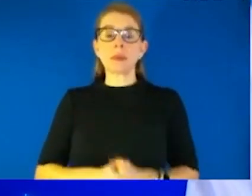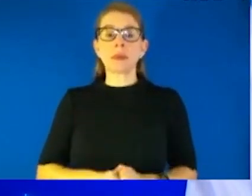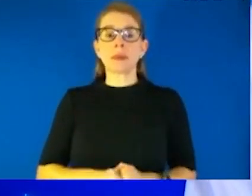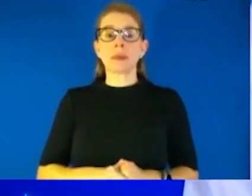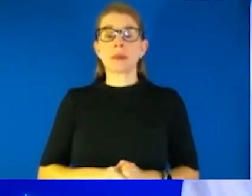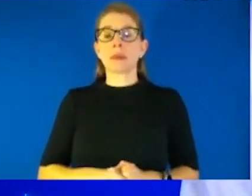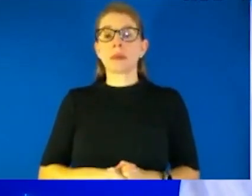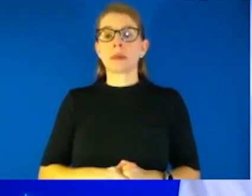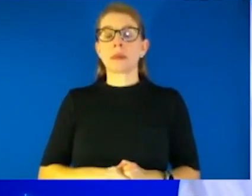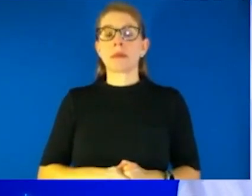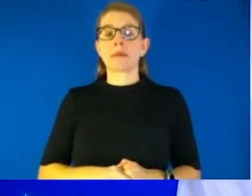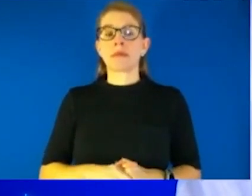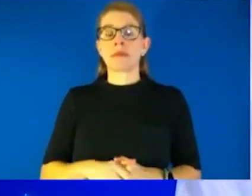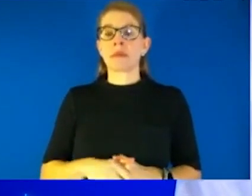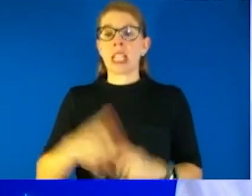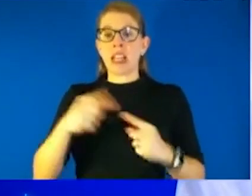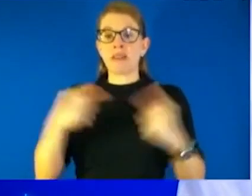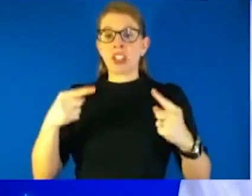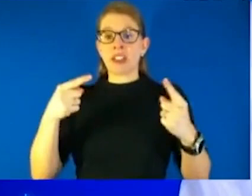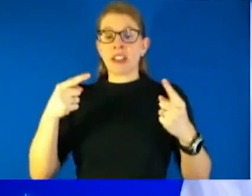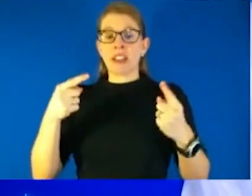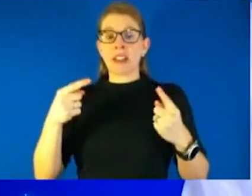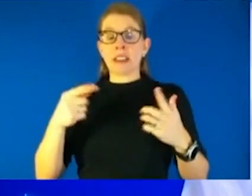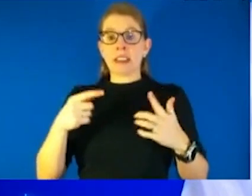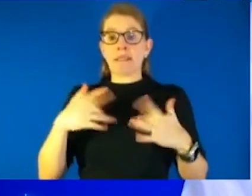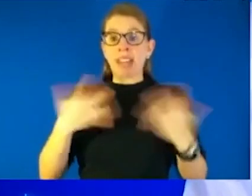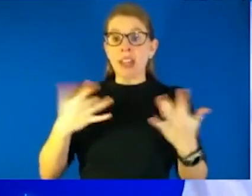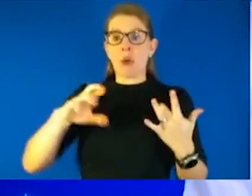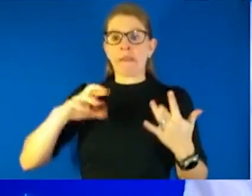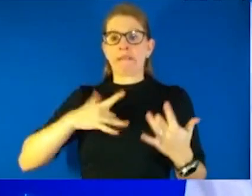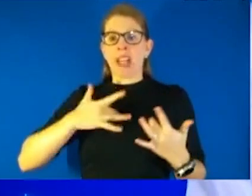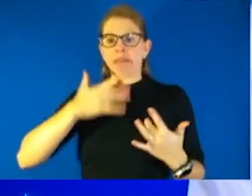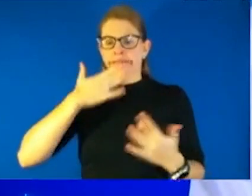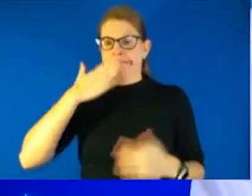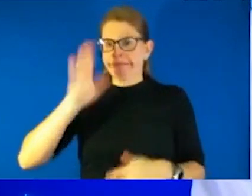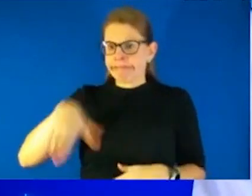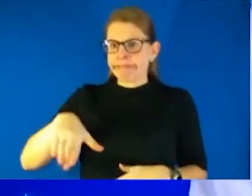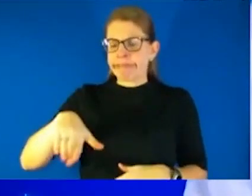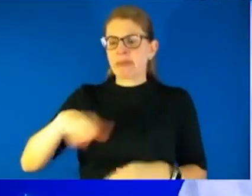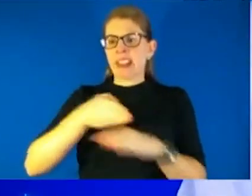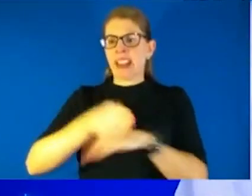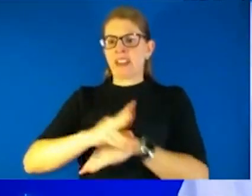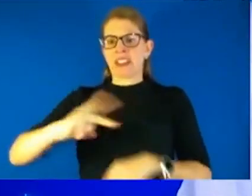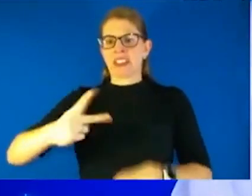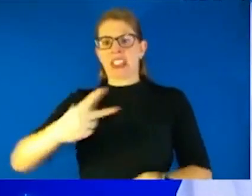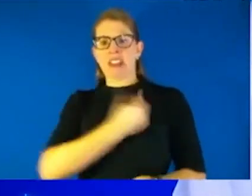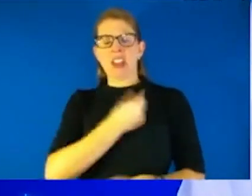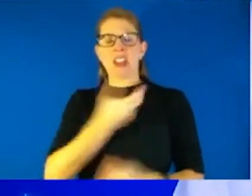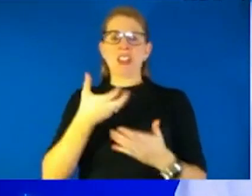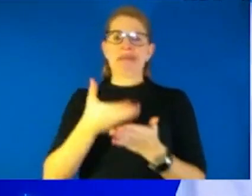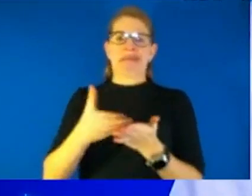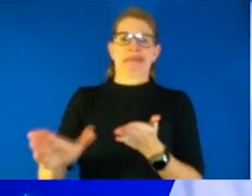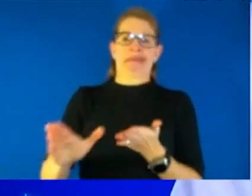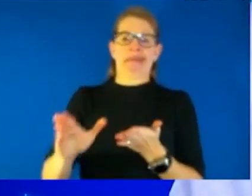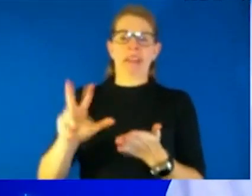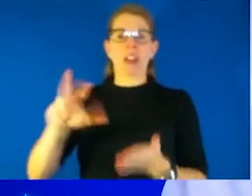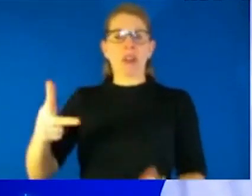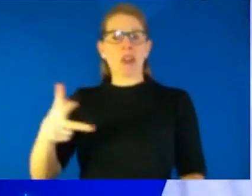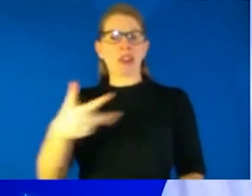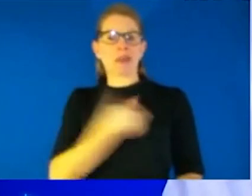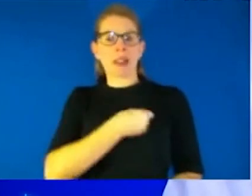adverse event or felt fairly bad after that second dose and don't really want to get the third dose. But we are seeing more evidence